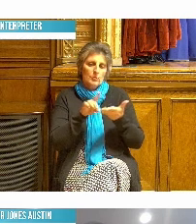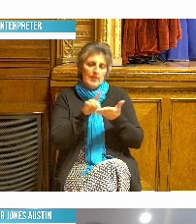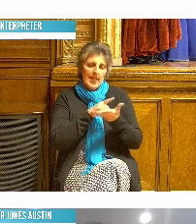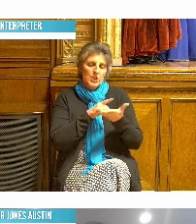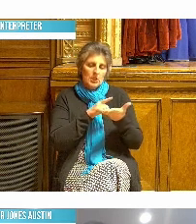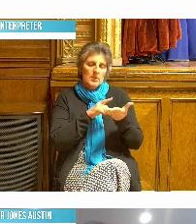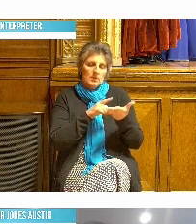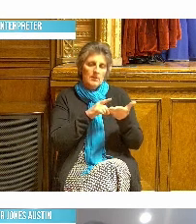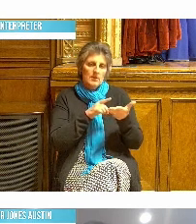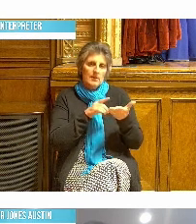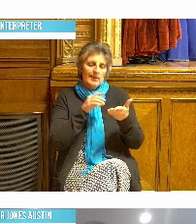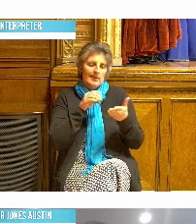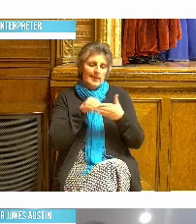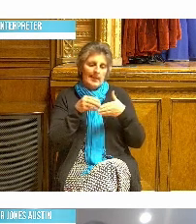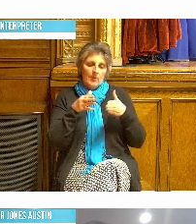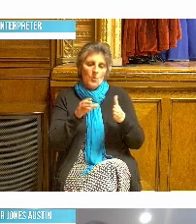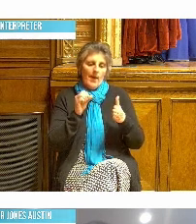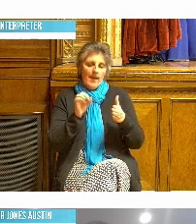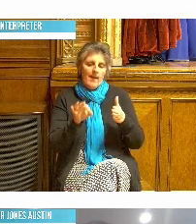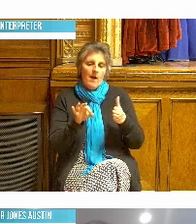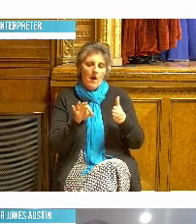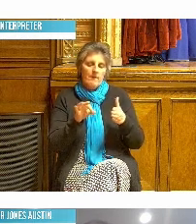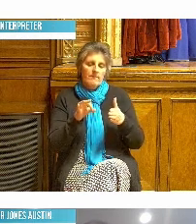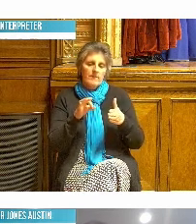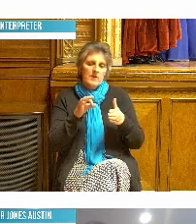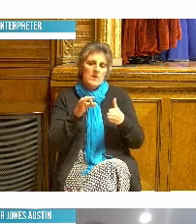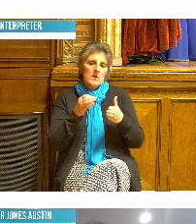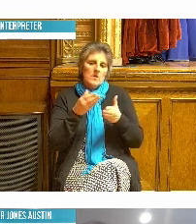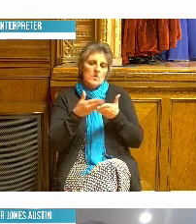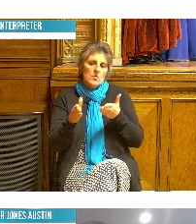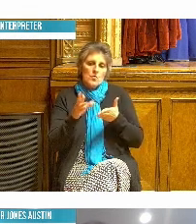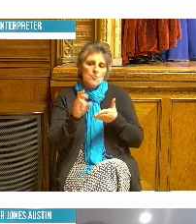discrimination in the form of redlining,